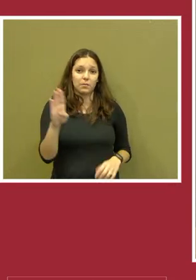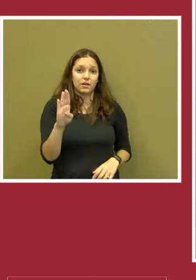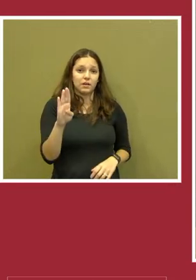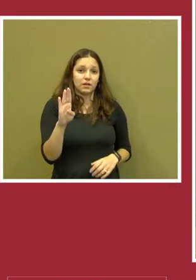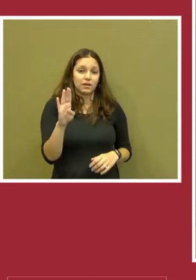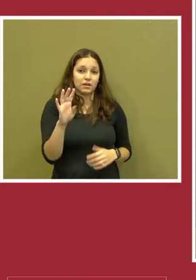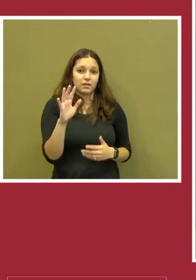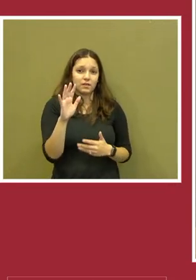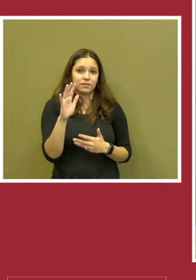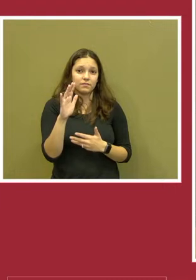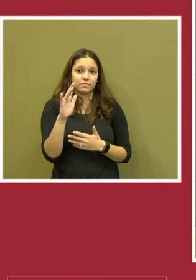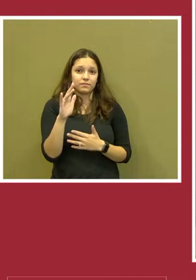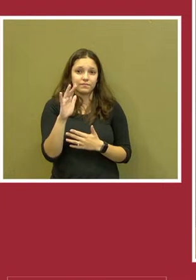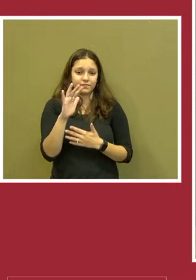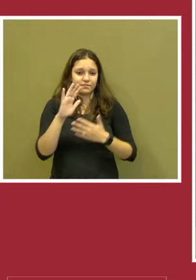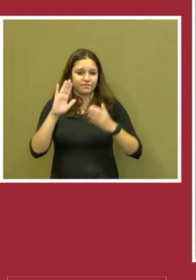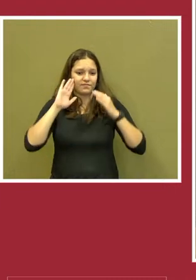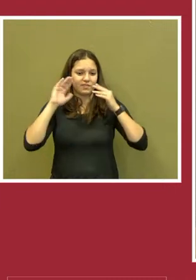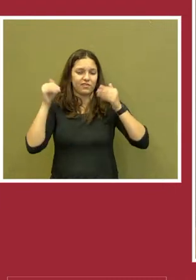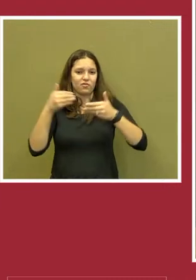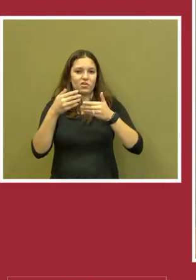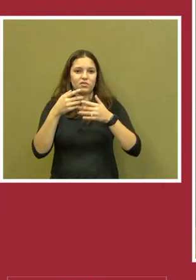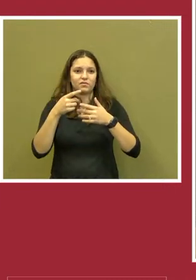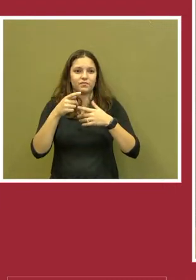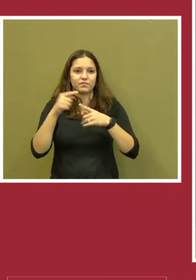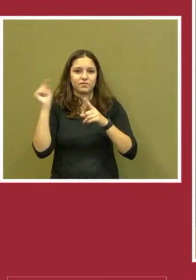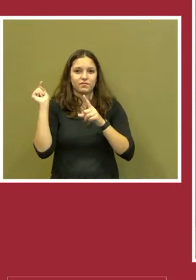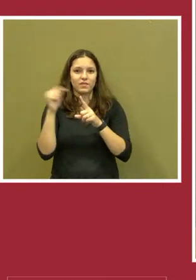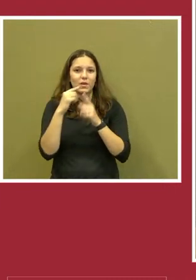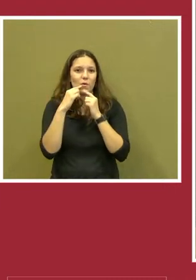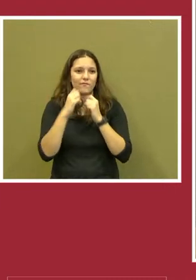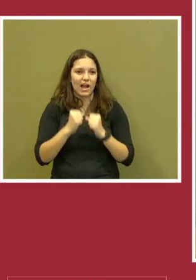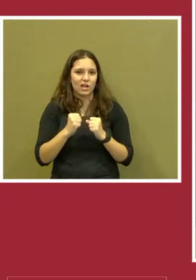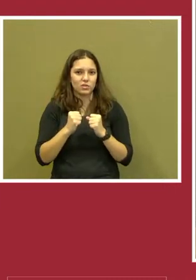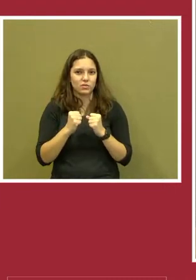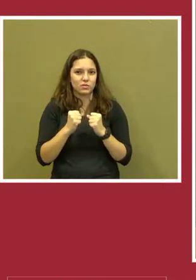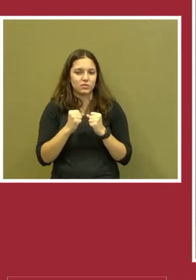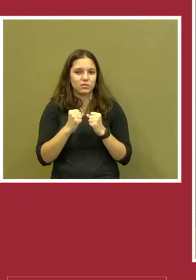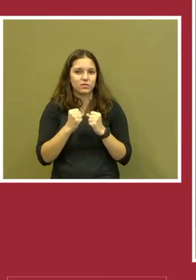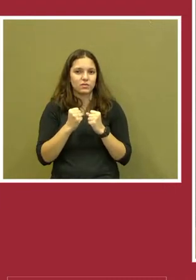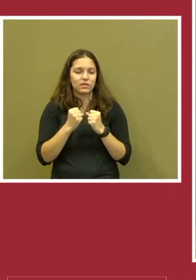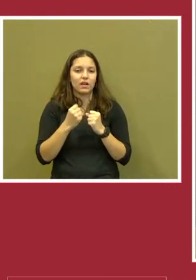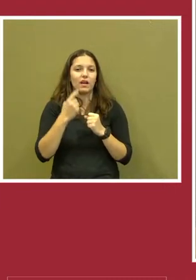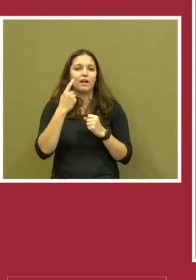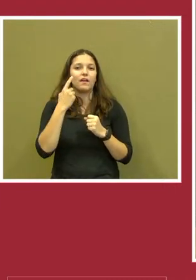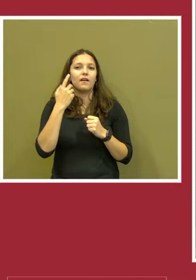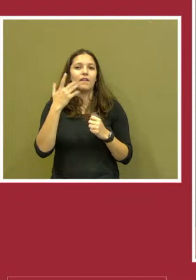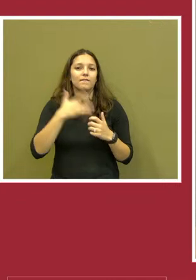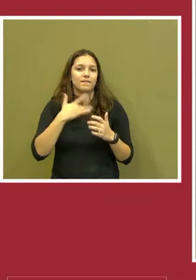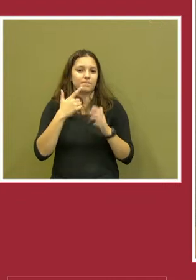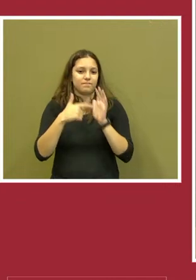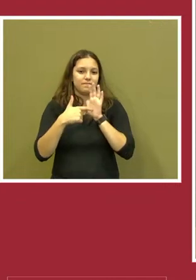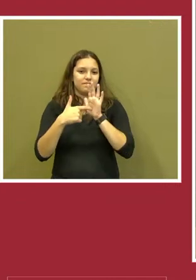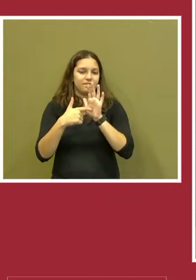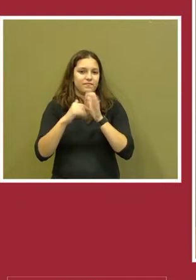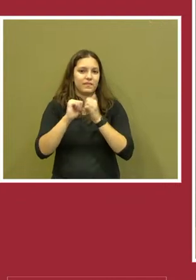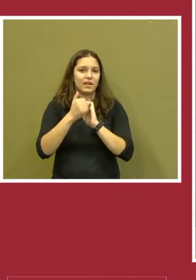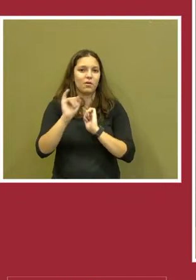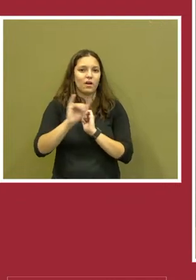coalesced around your core values. And could you speak to that a little bit? Because I feel like it's a sign of how IB